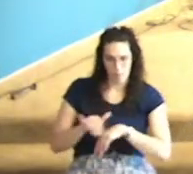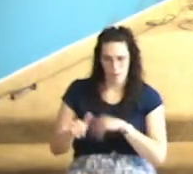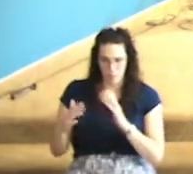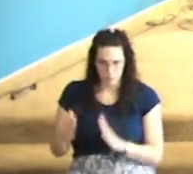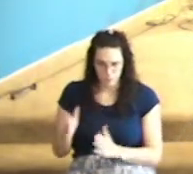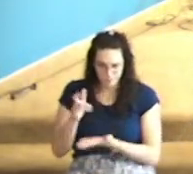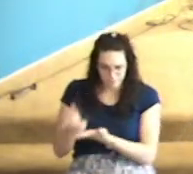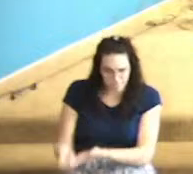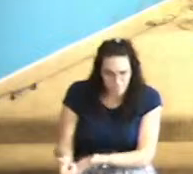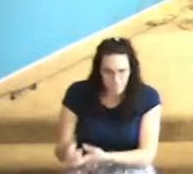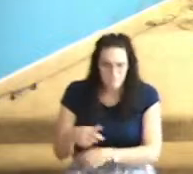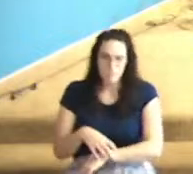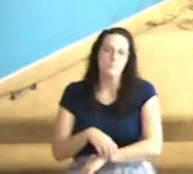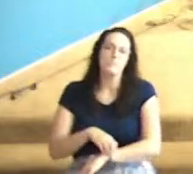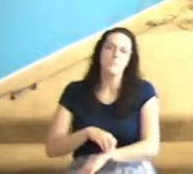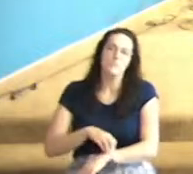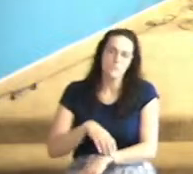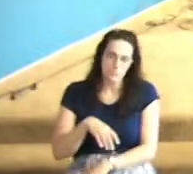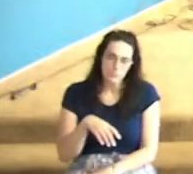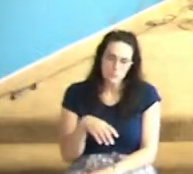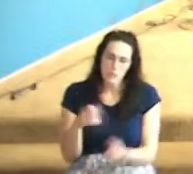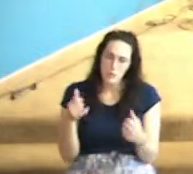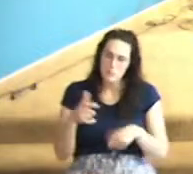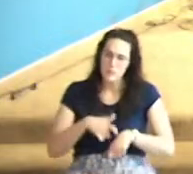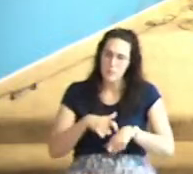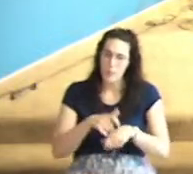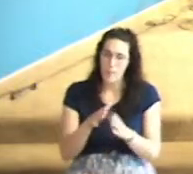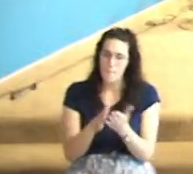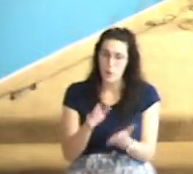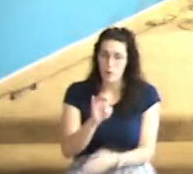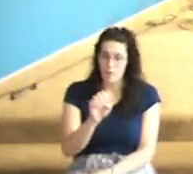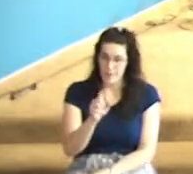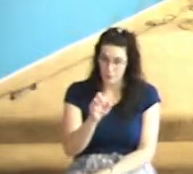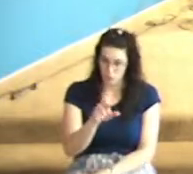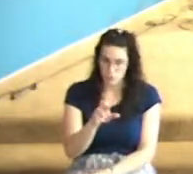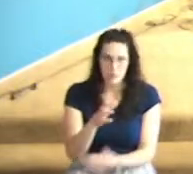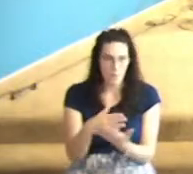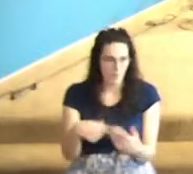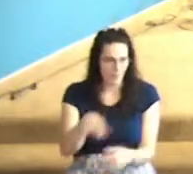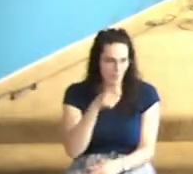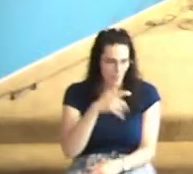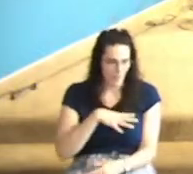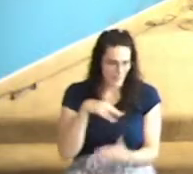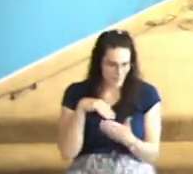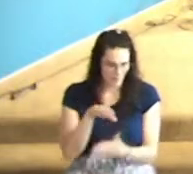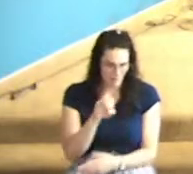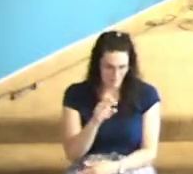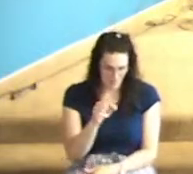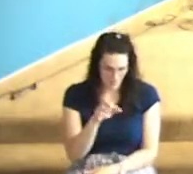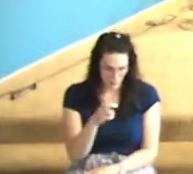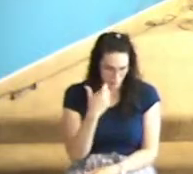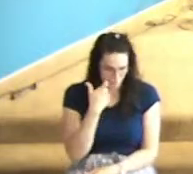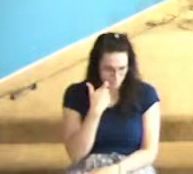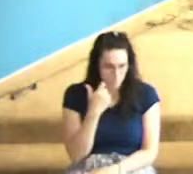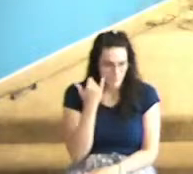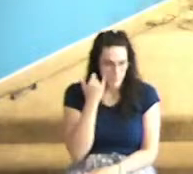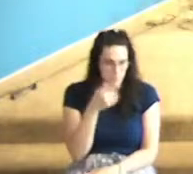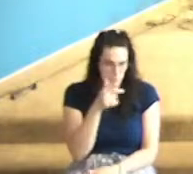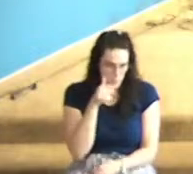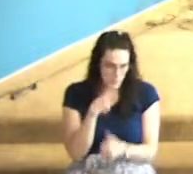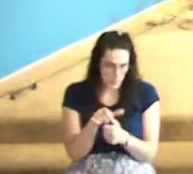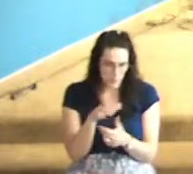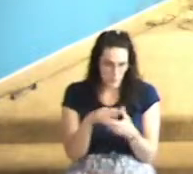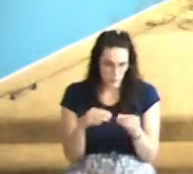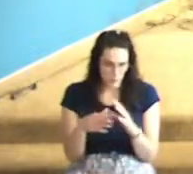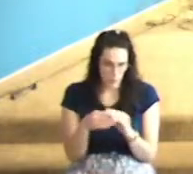years. And then a lot of times in the book of Esther, some of our ladies studied Esther not too long ago. And if you remember Esther's story,